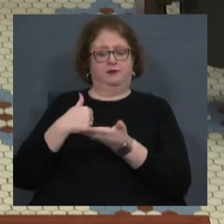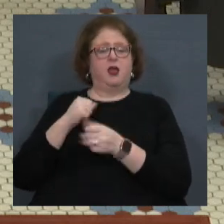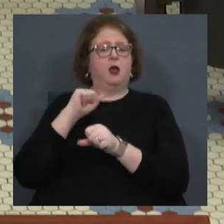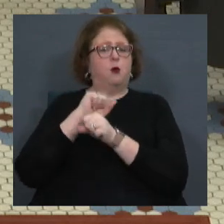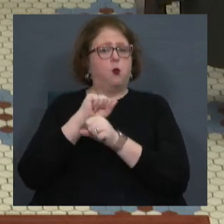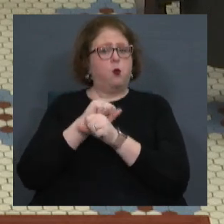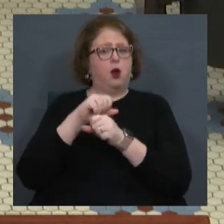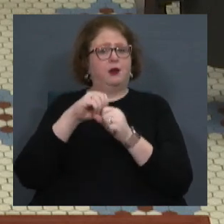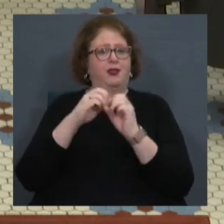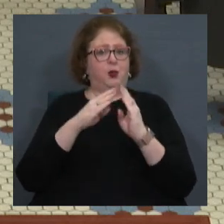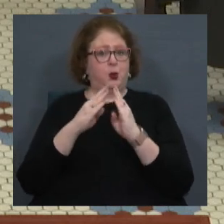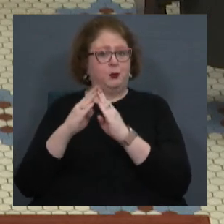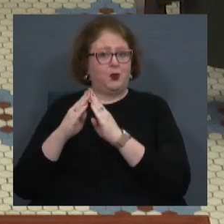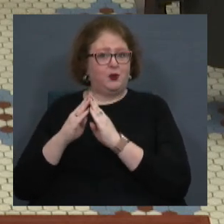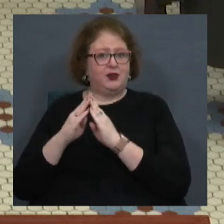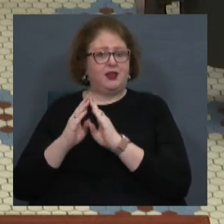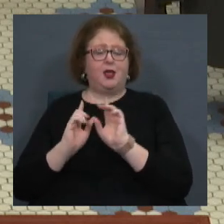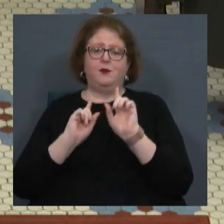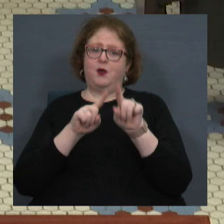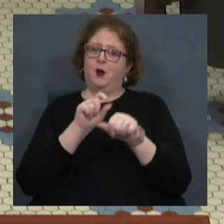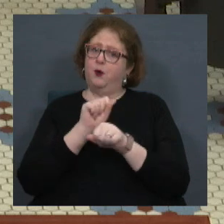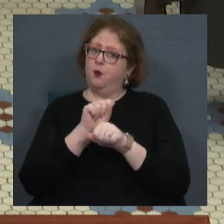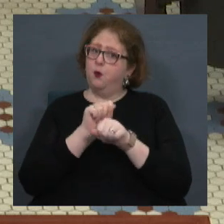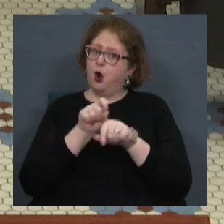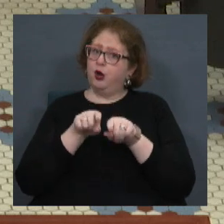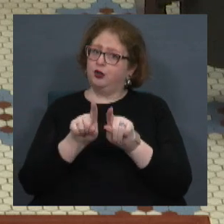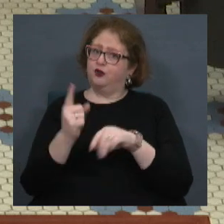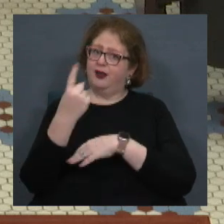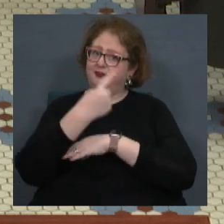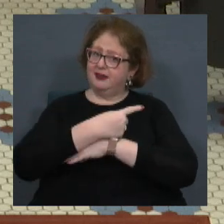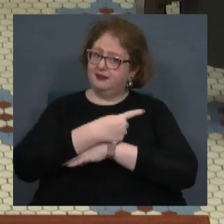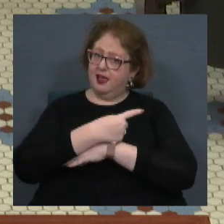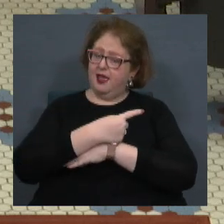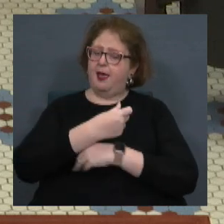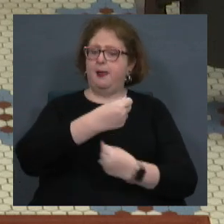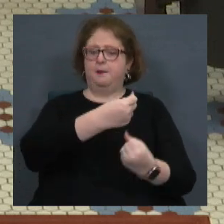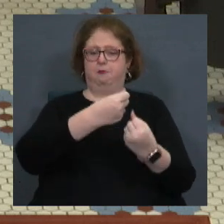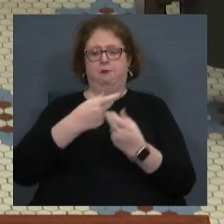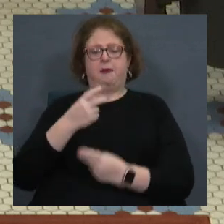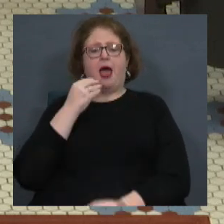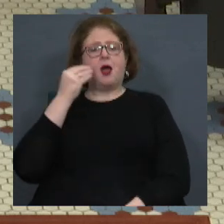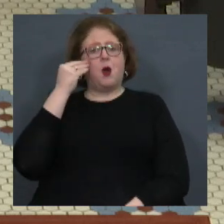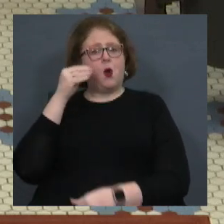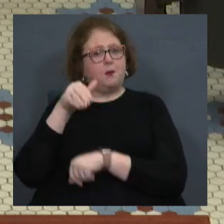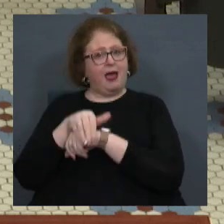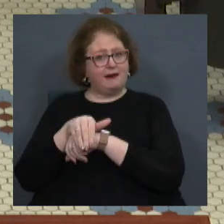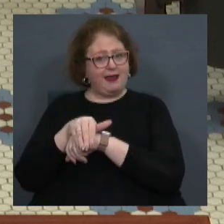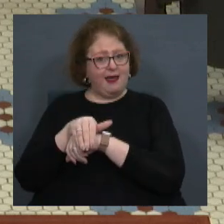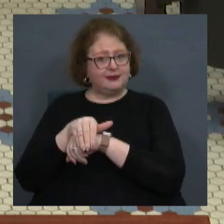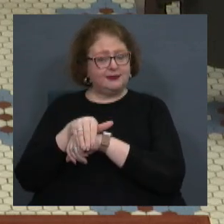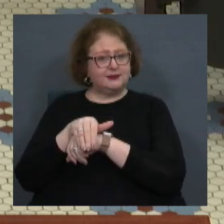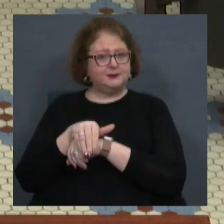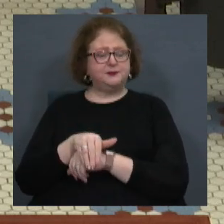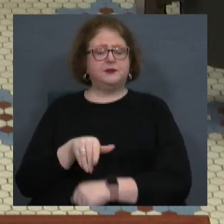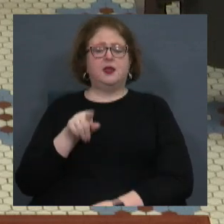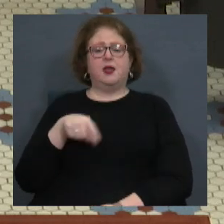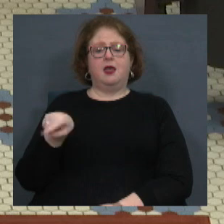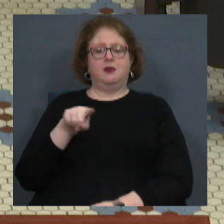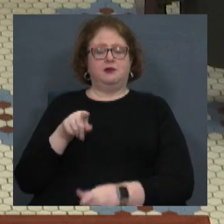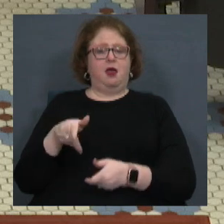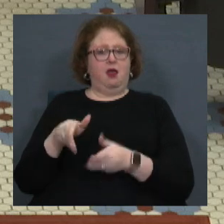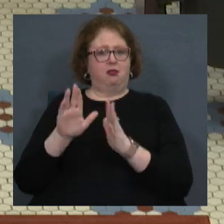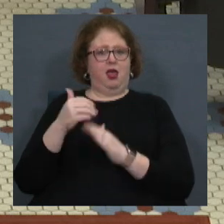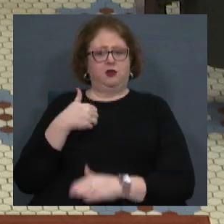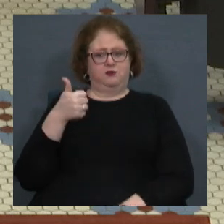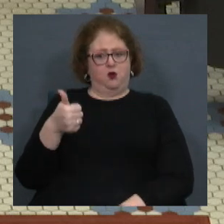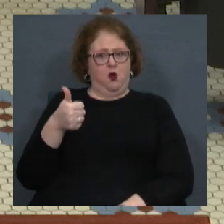to work during the day and return to this home at night. Residents are allowed to have their own